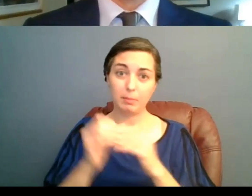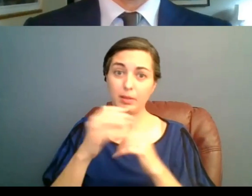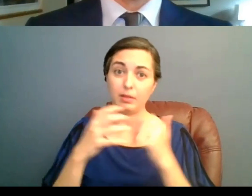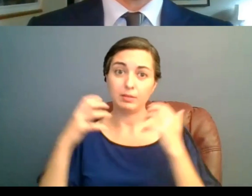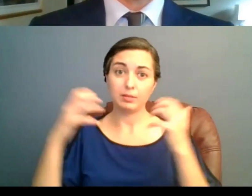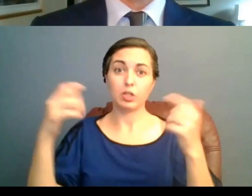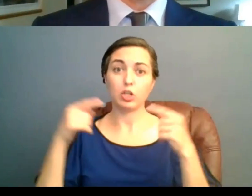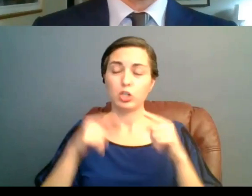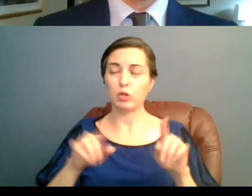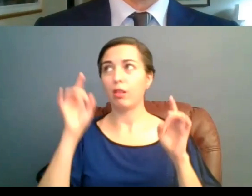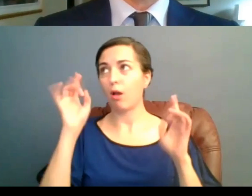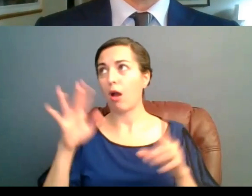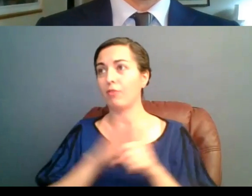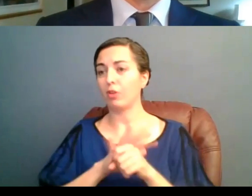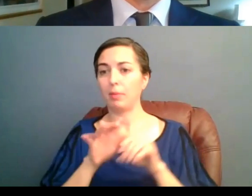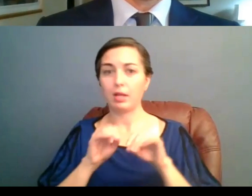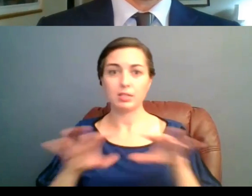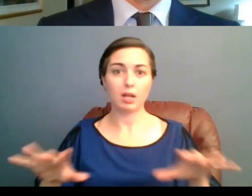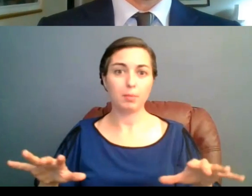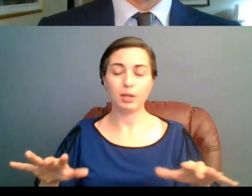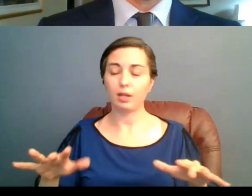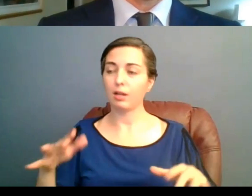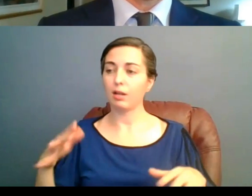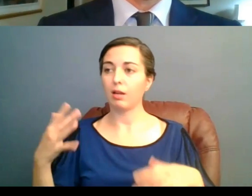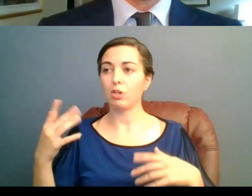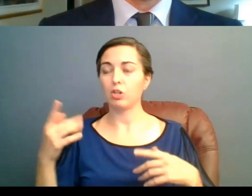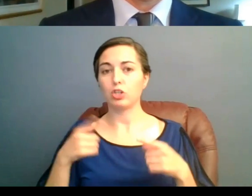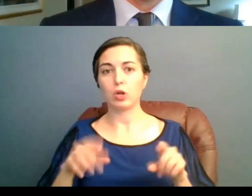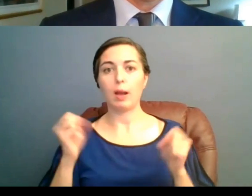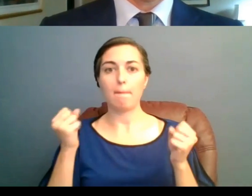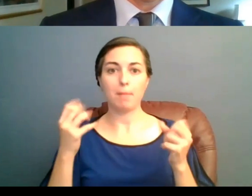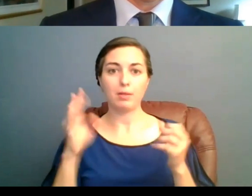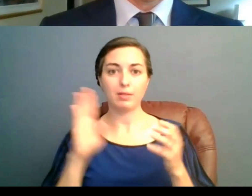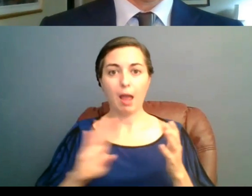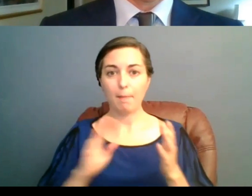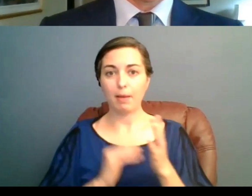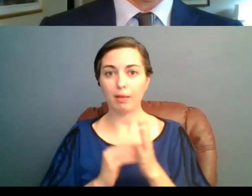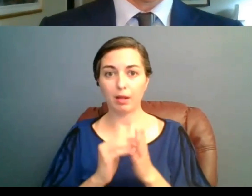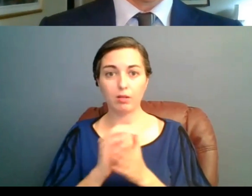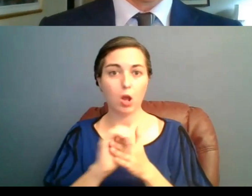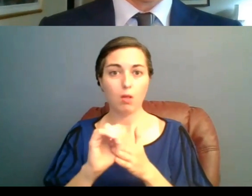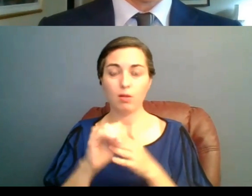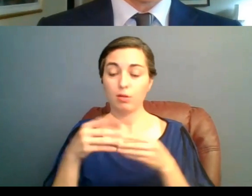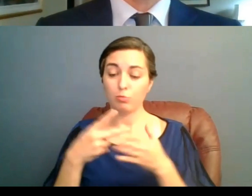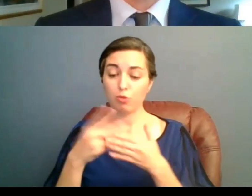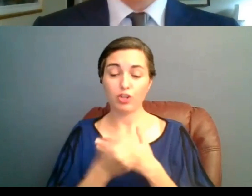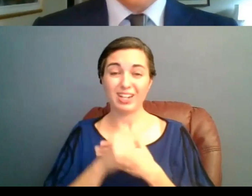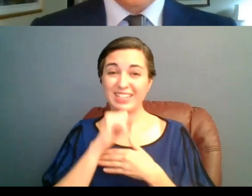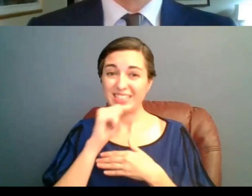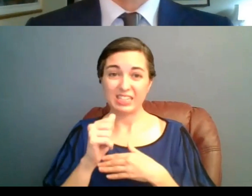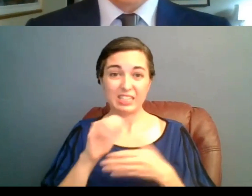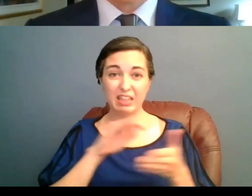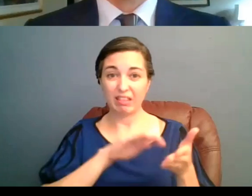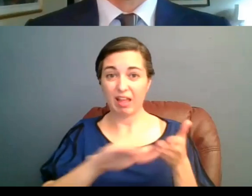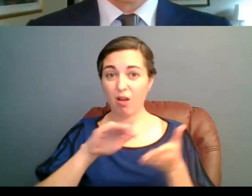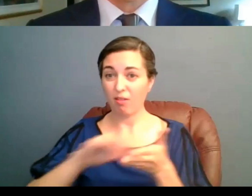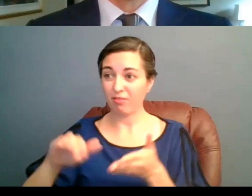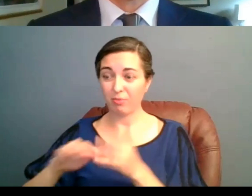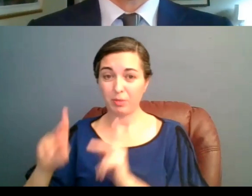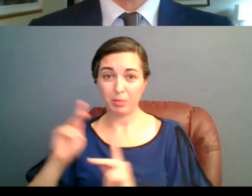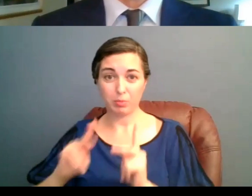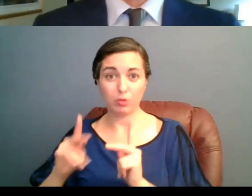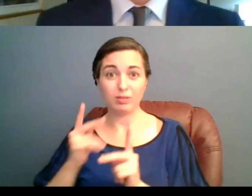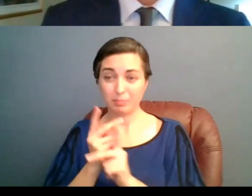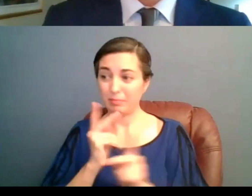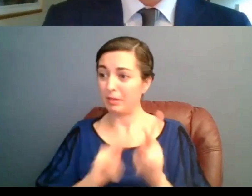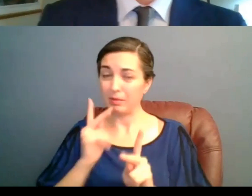global pandemic, during a multi-billion-dollar project, also did not lay anyone off. So very, very thankful. And like I